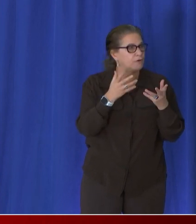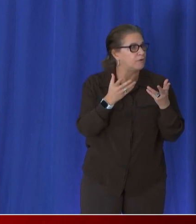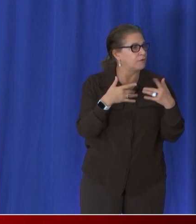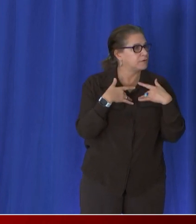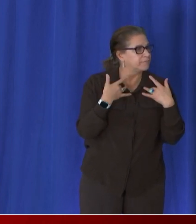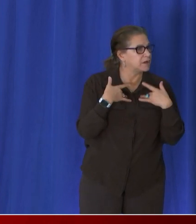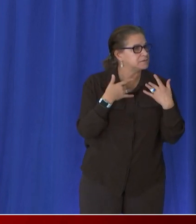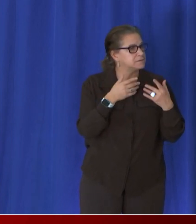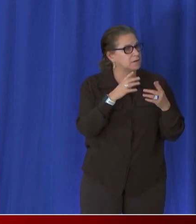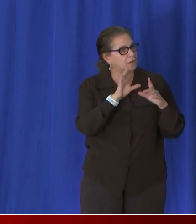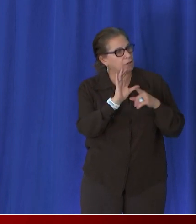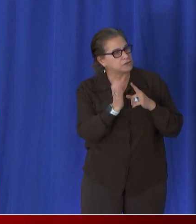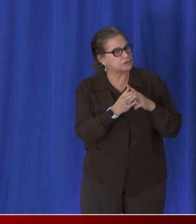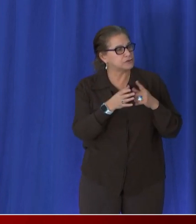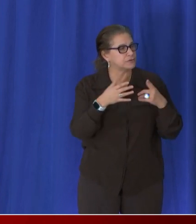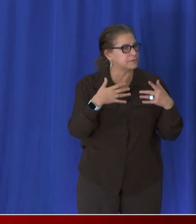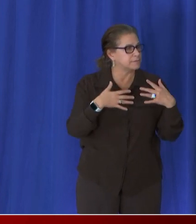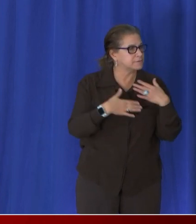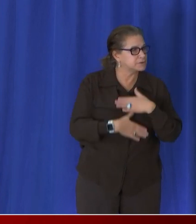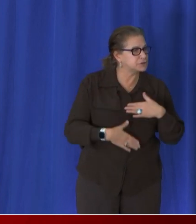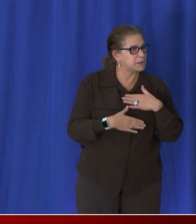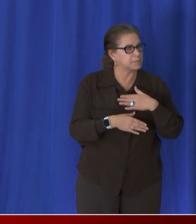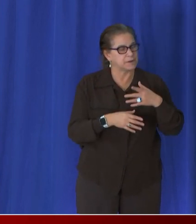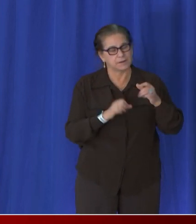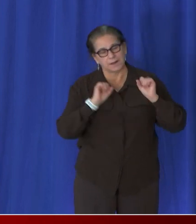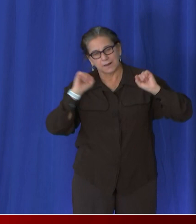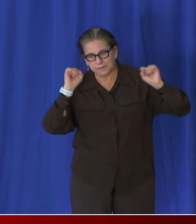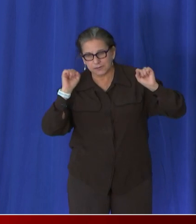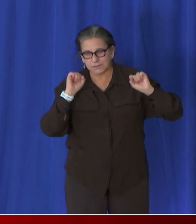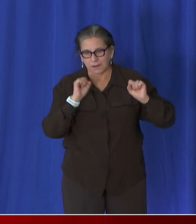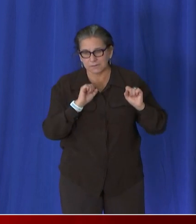an outdoor entertainment venue be exempt from this?